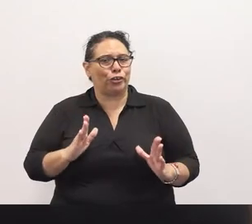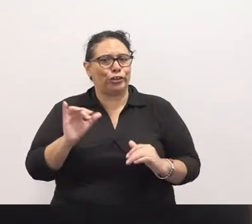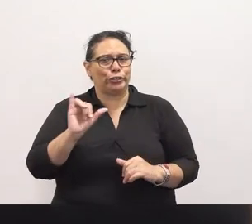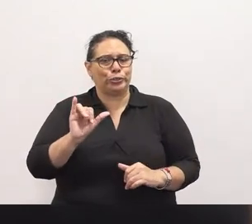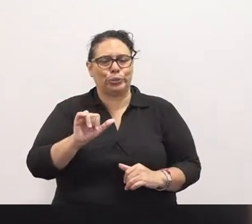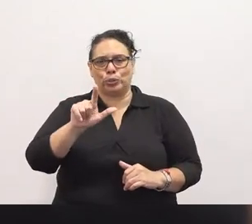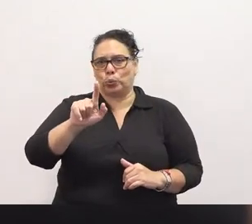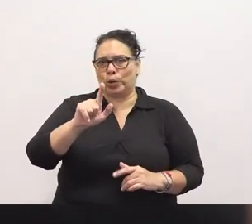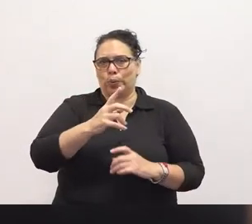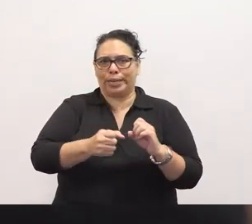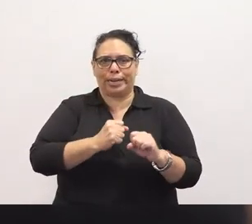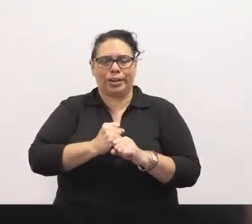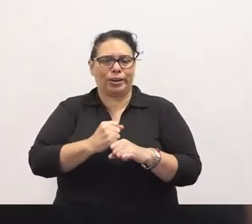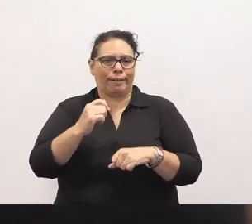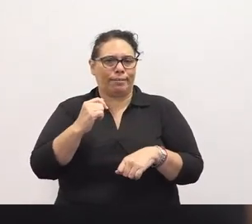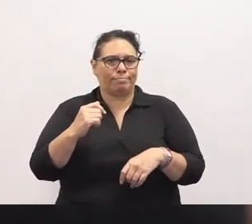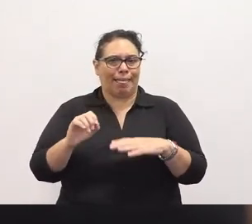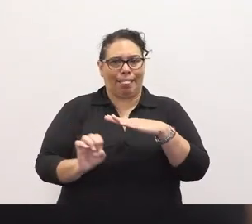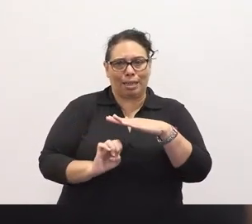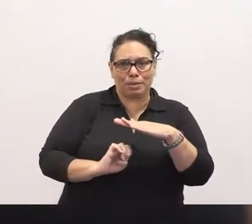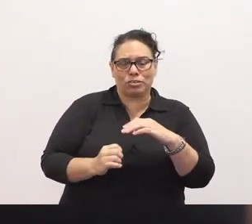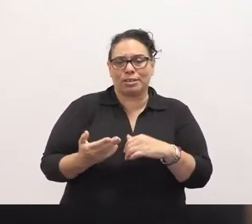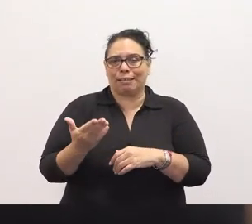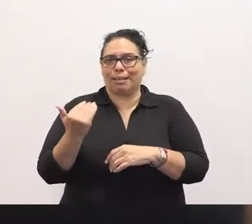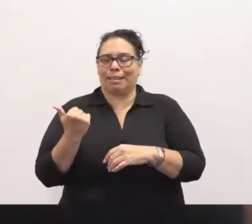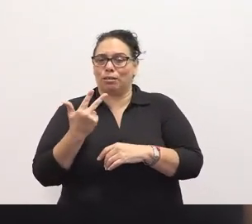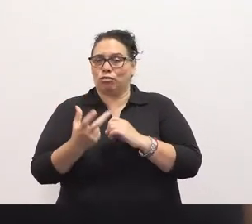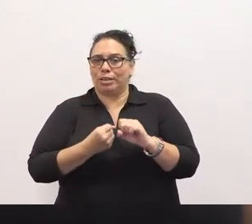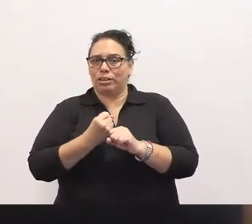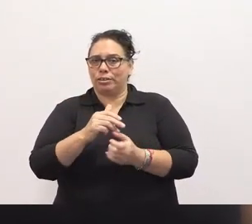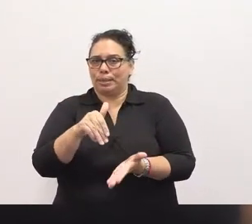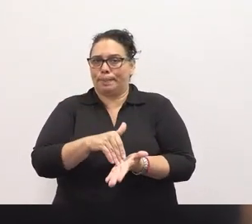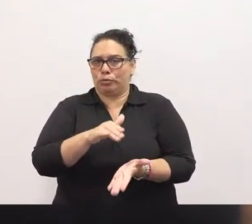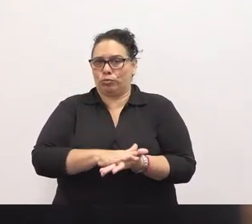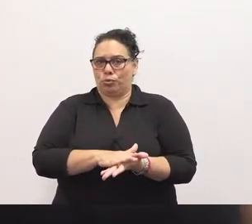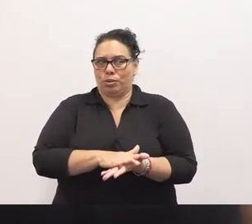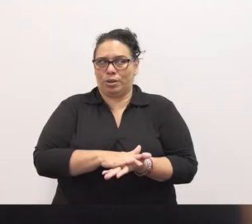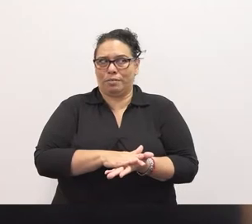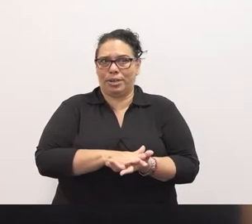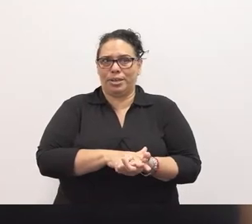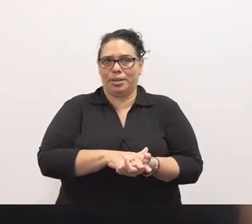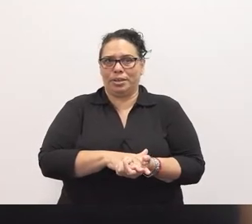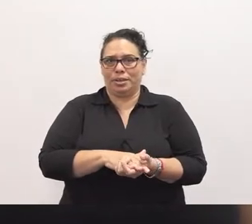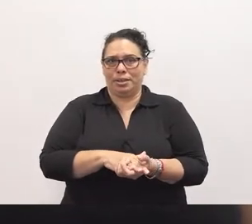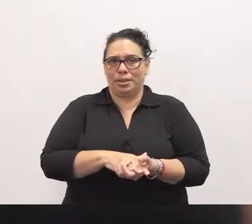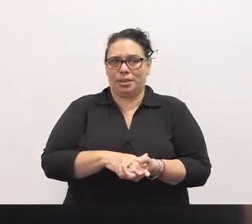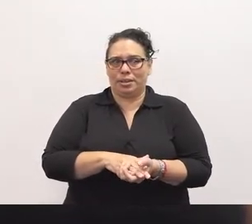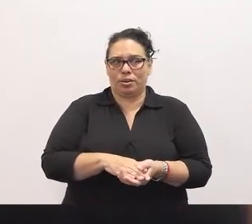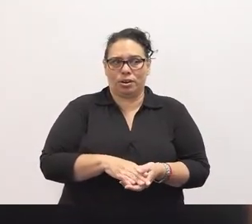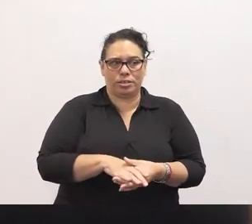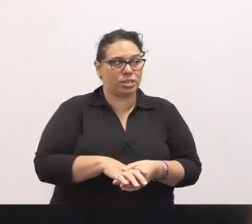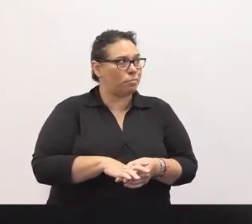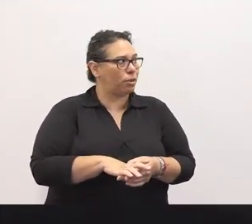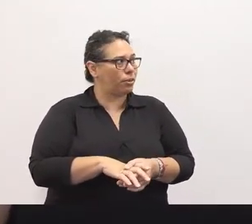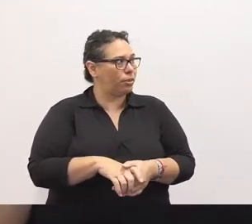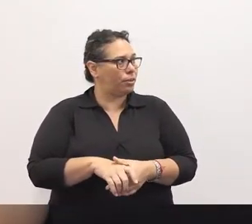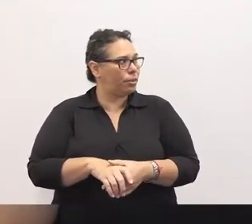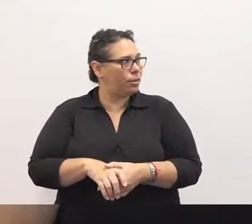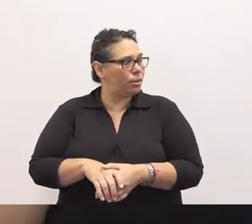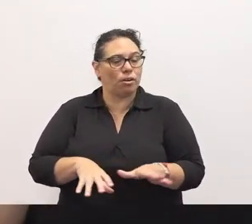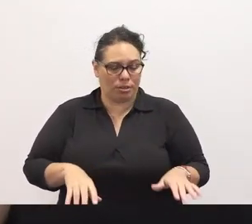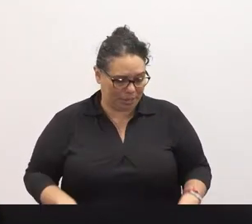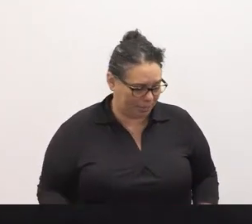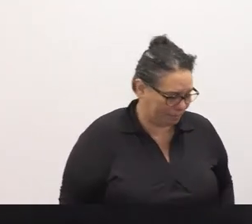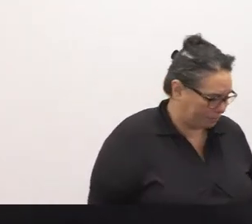in elementary education, and the last 3 years in science middle school. This was a child who taught itself to read by the age of 2 and taught his siblings to